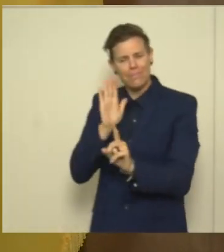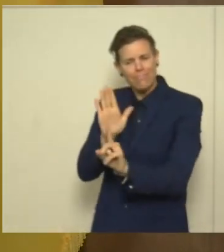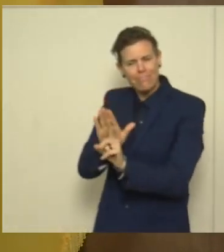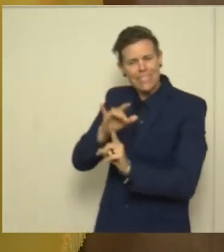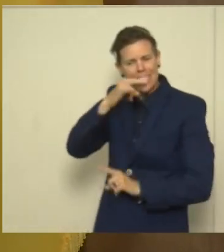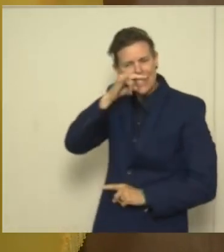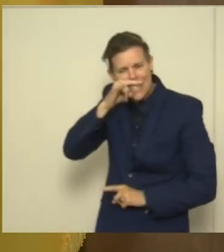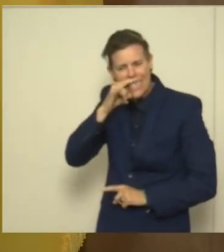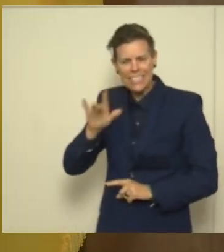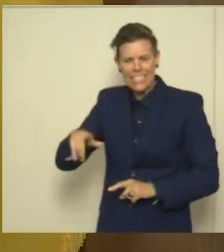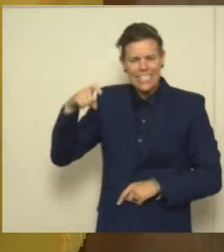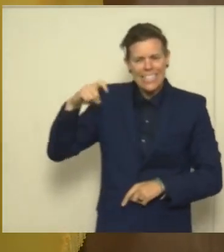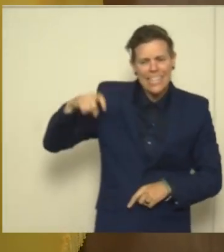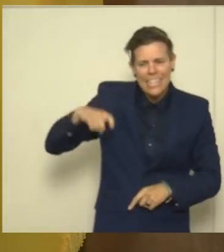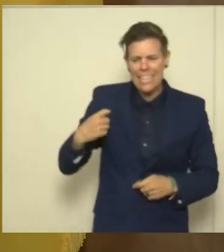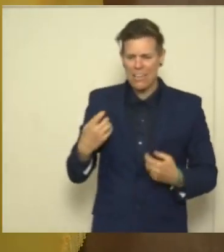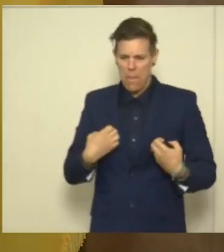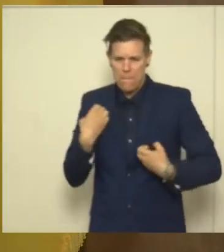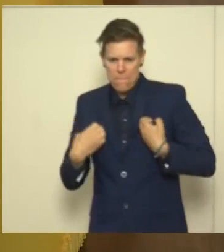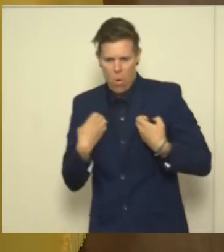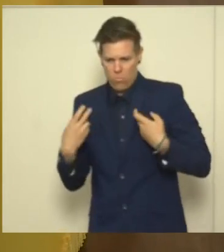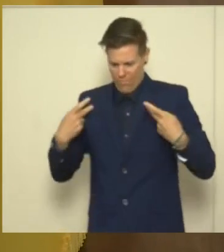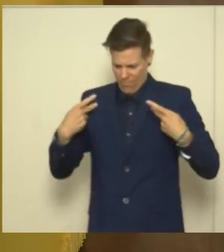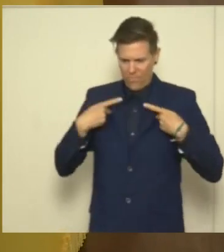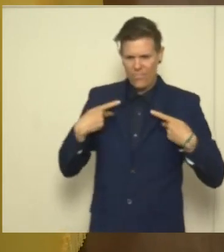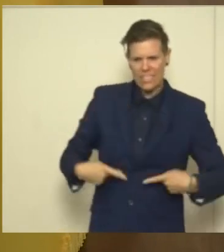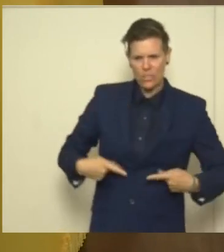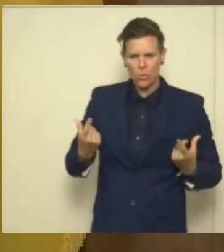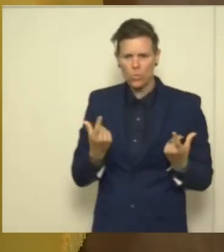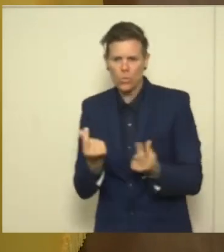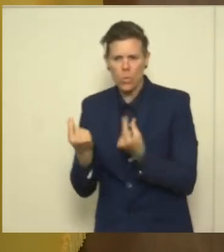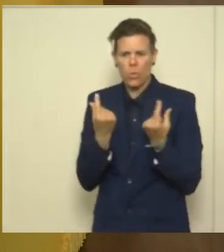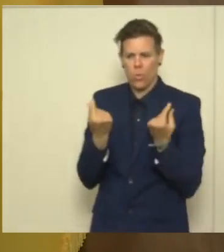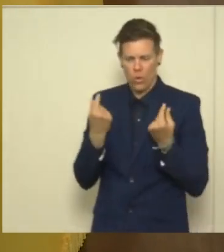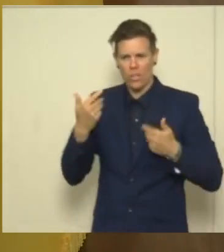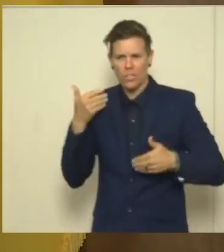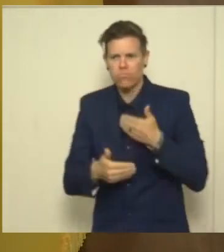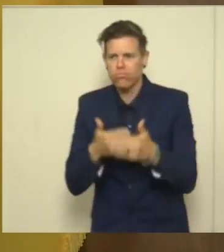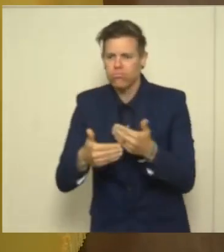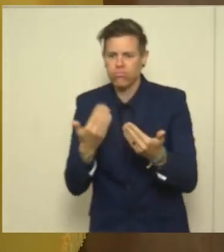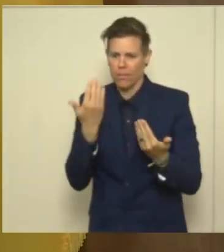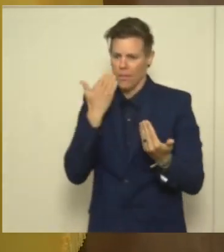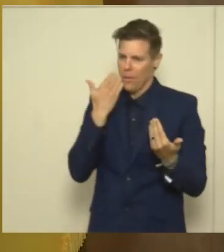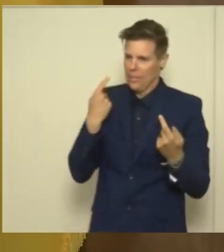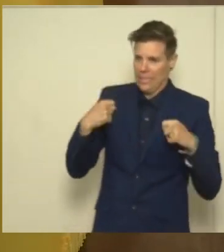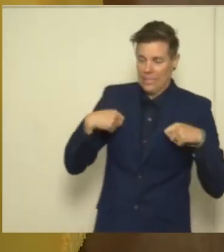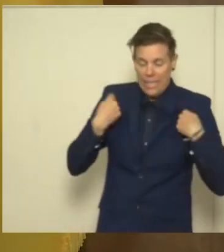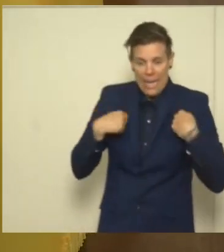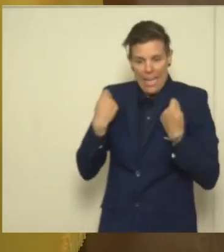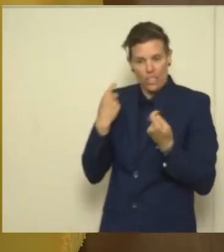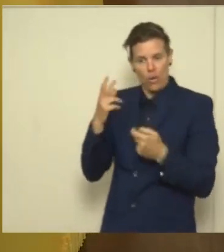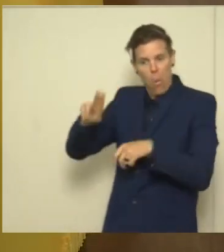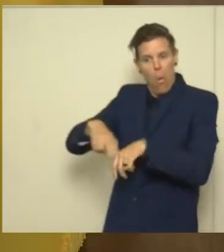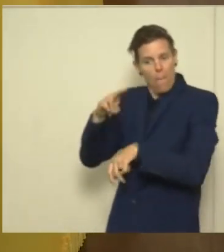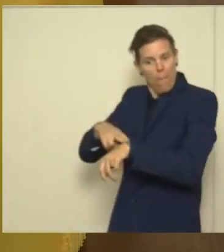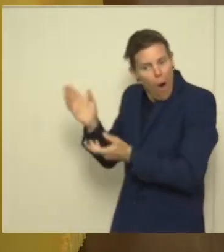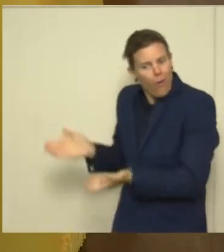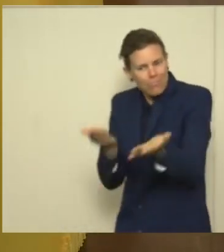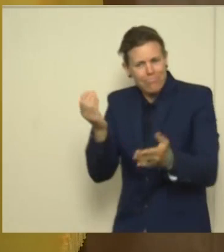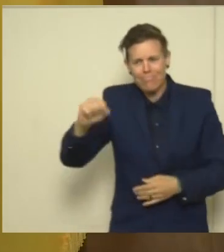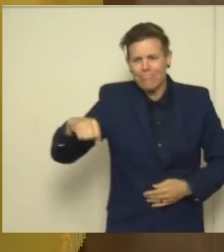particularly our adolescents, in as many ways as we can. So we engage routinely with